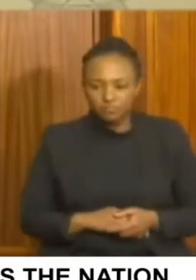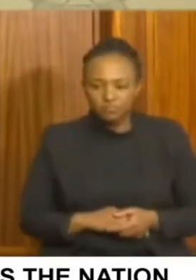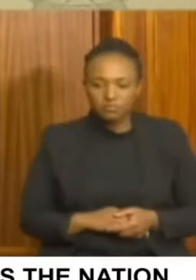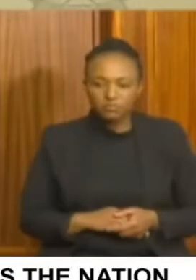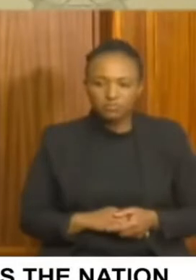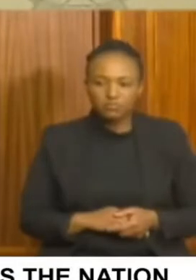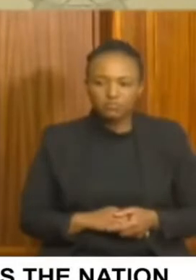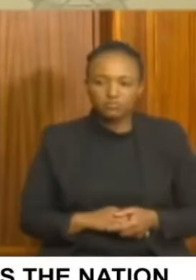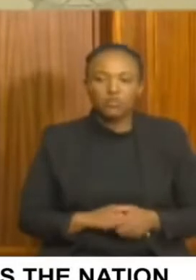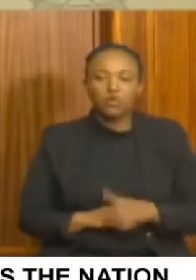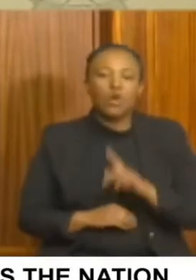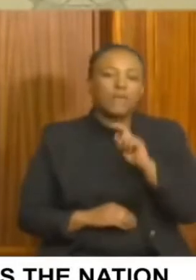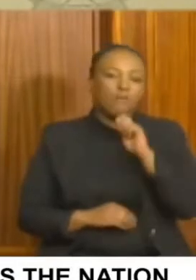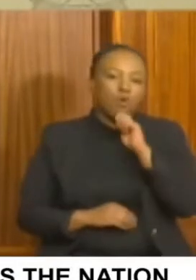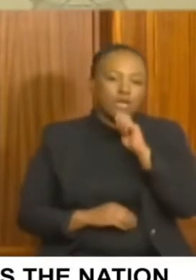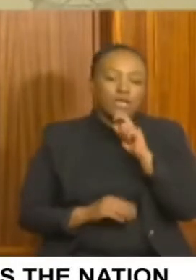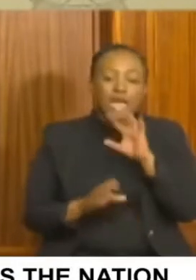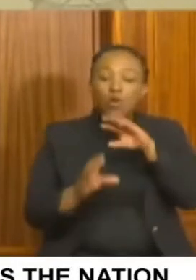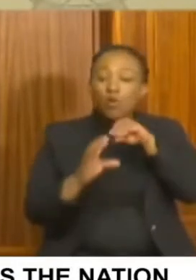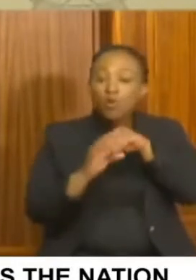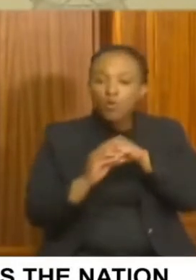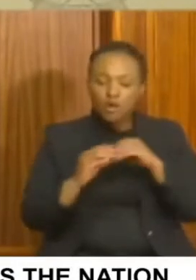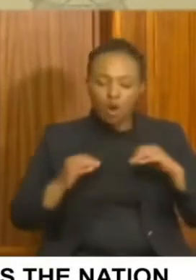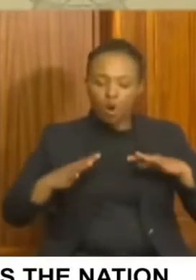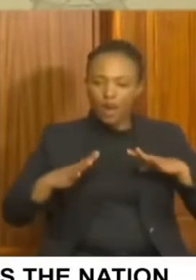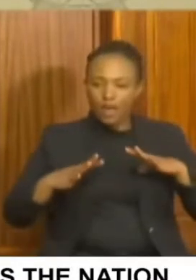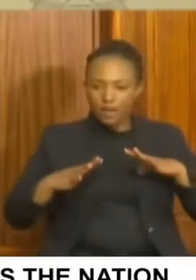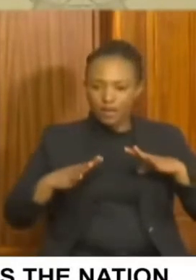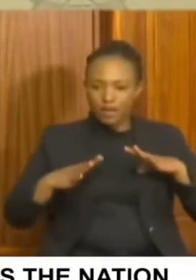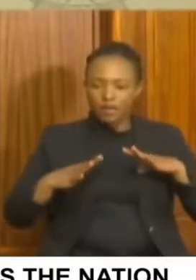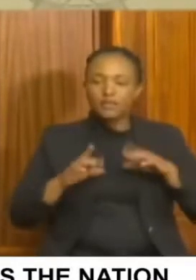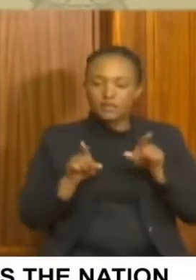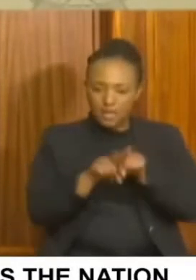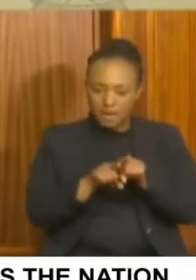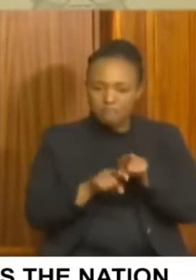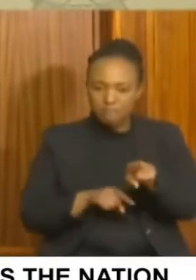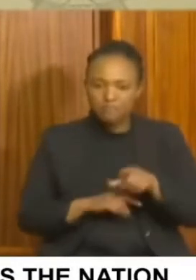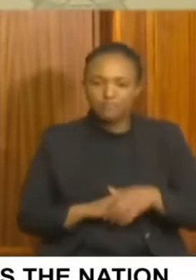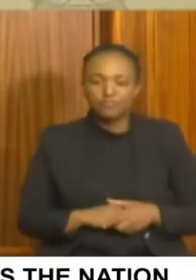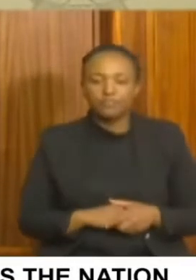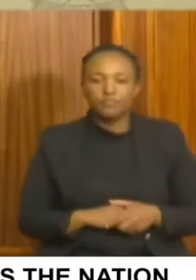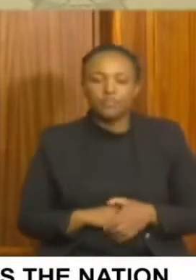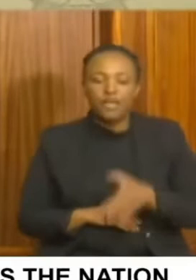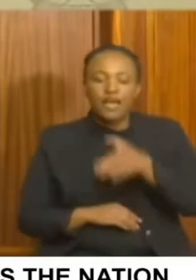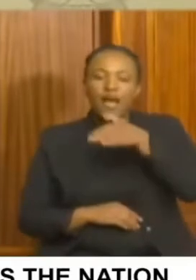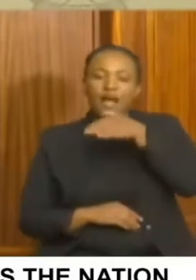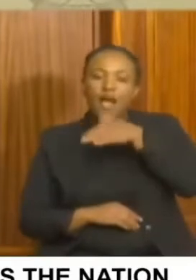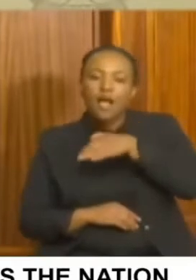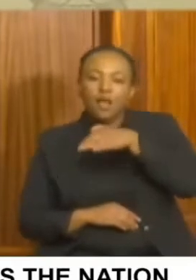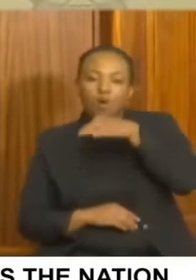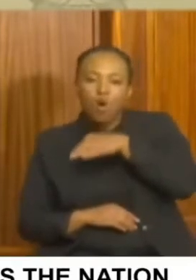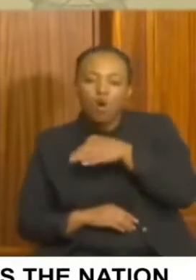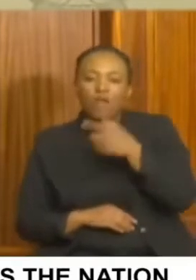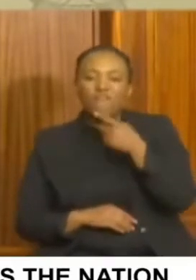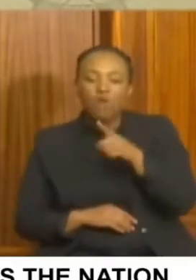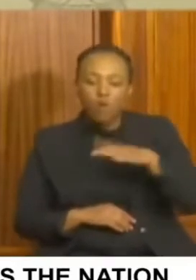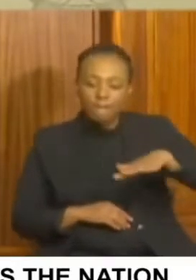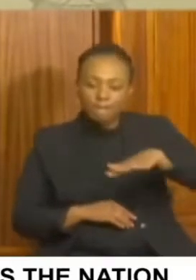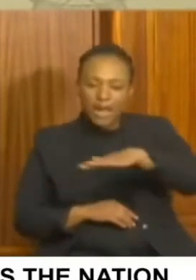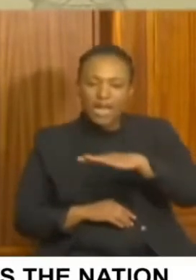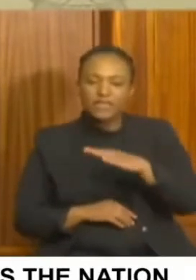This excludes public holidays. Wow, there you go. Alcohol sales for on-site